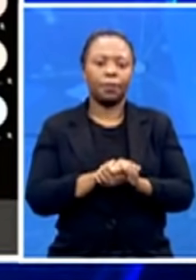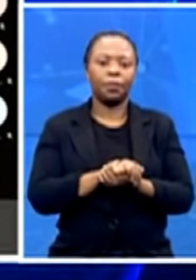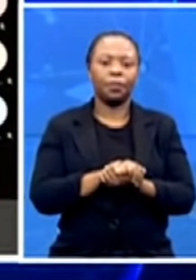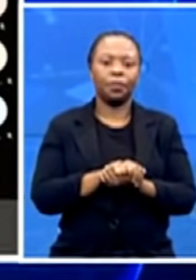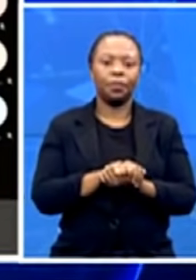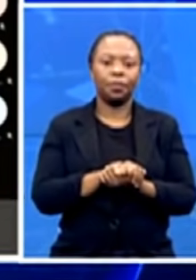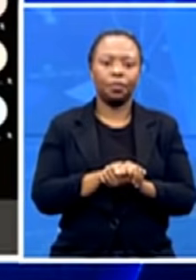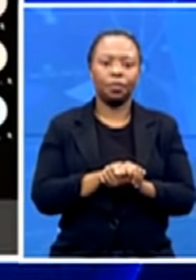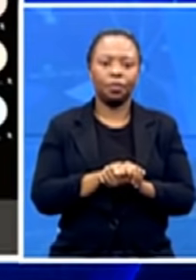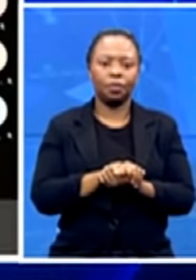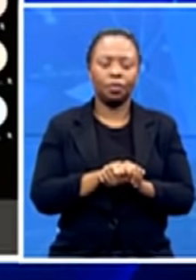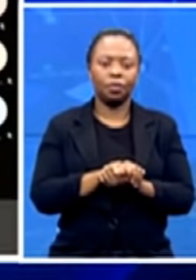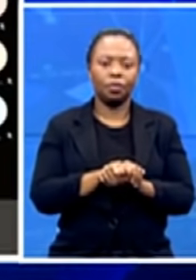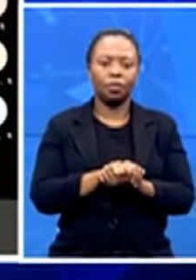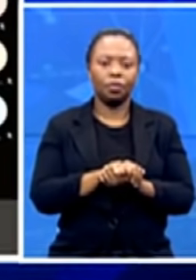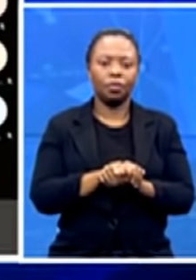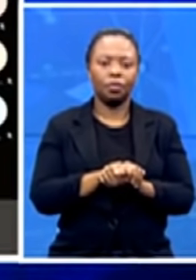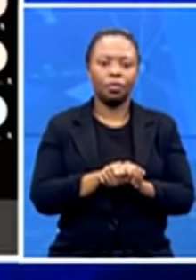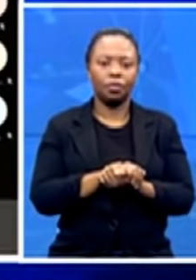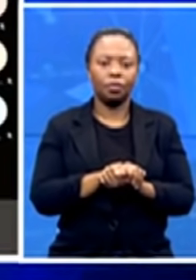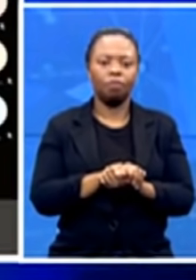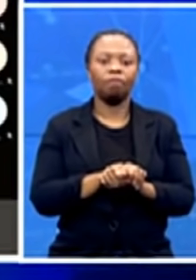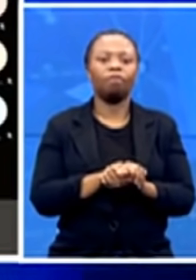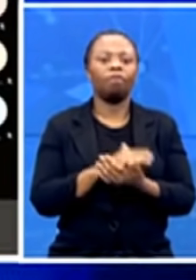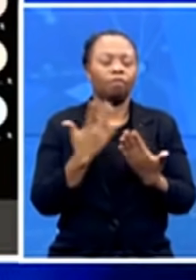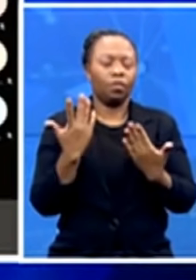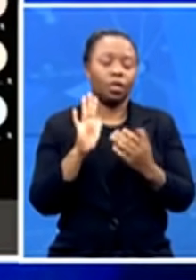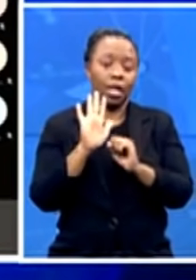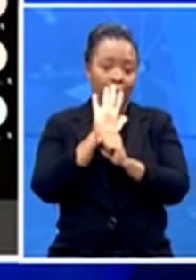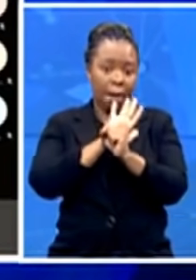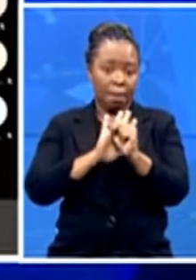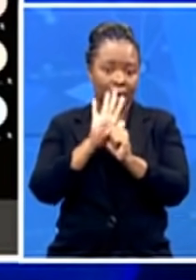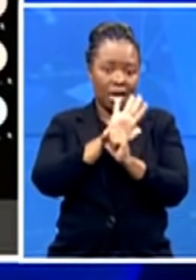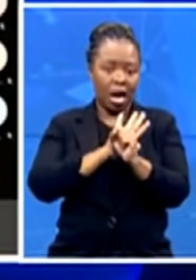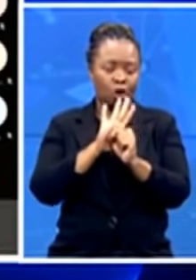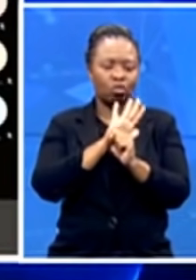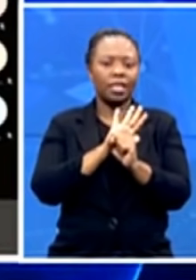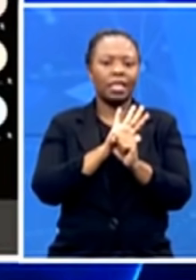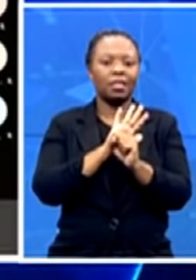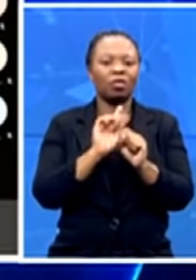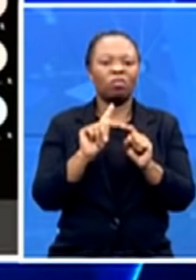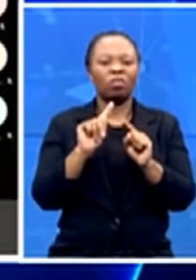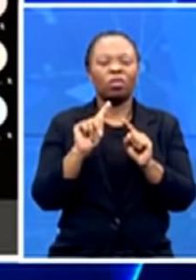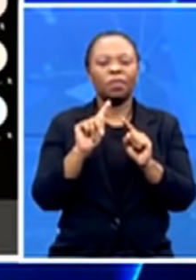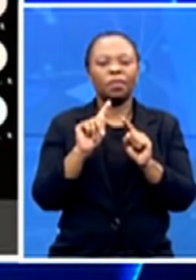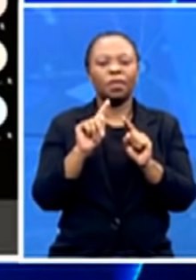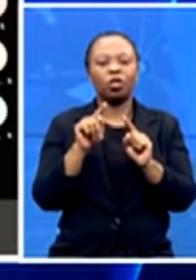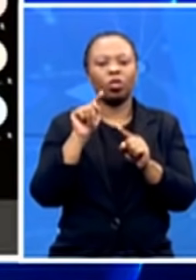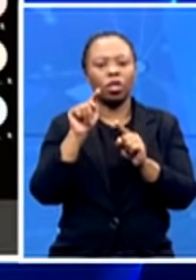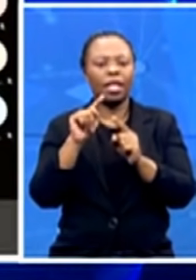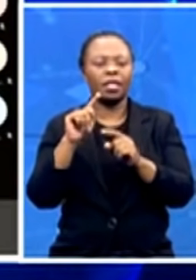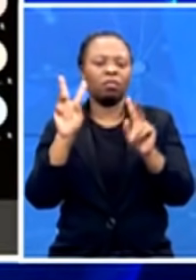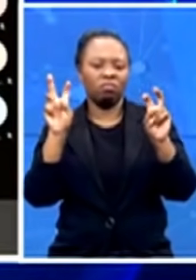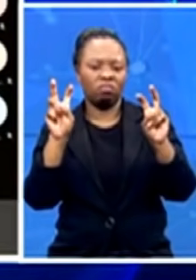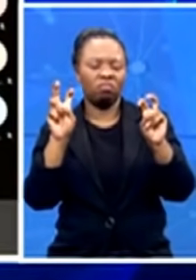That as far as the background to the dispute is concerned. Before dealing with the main features of the merits